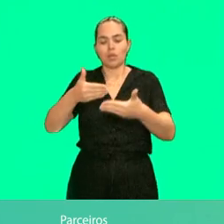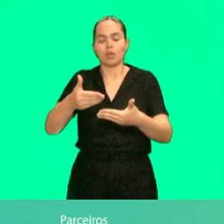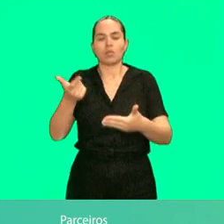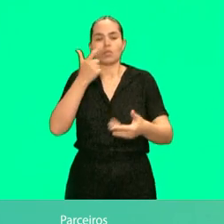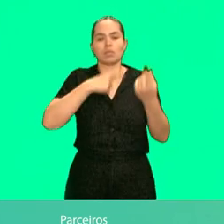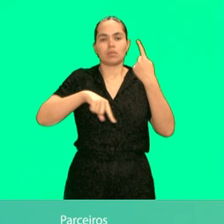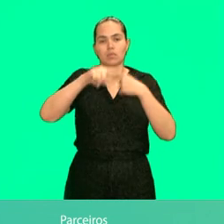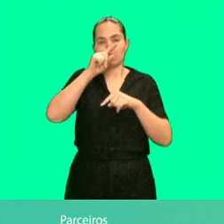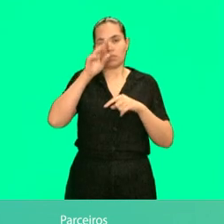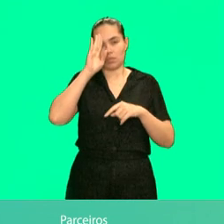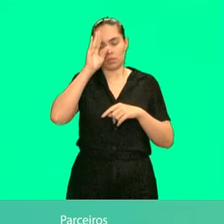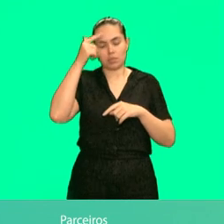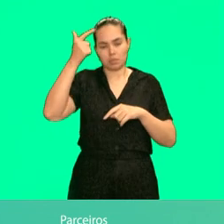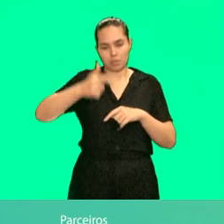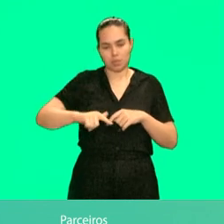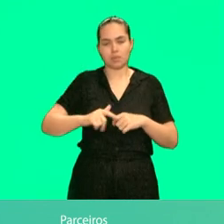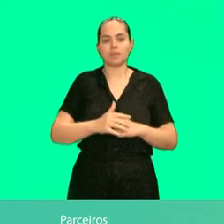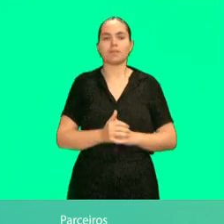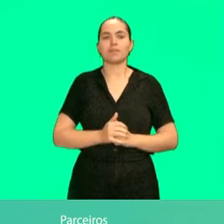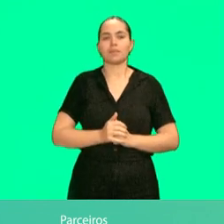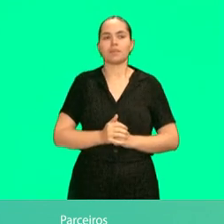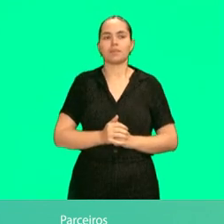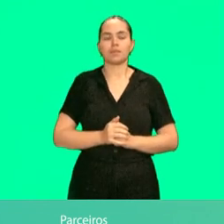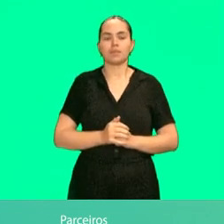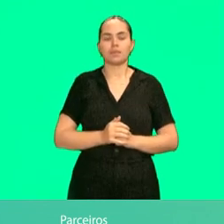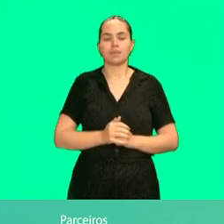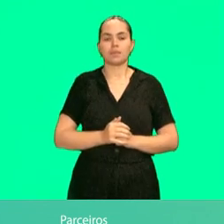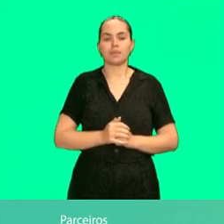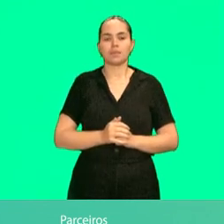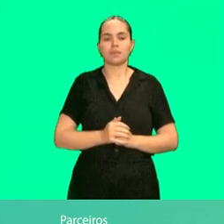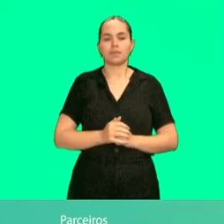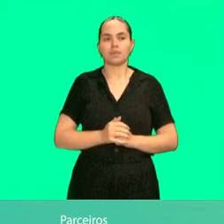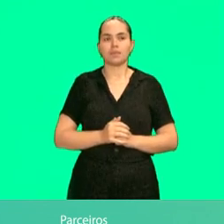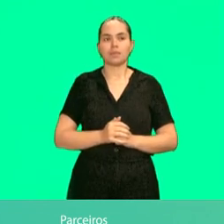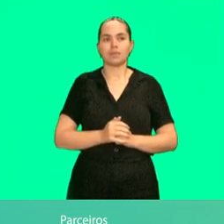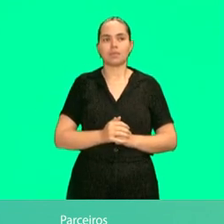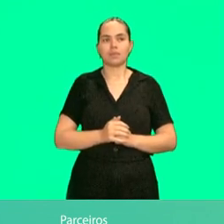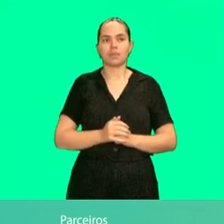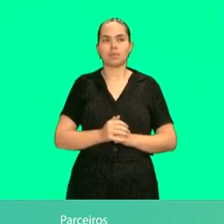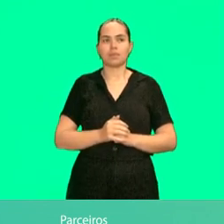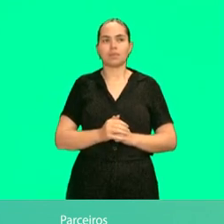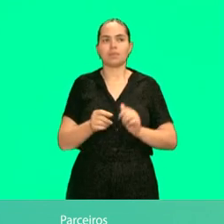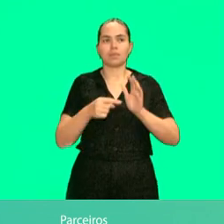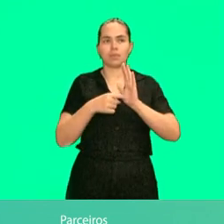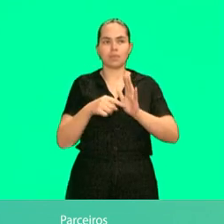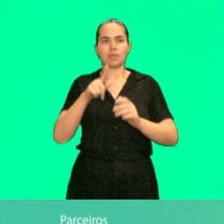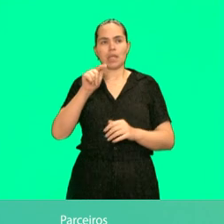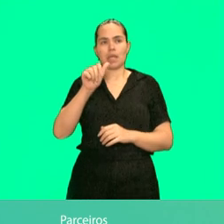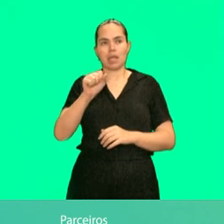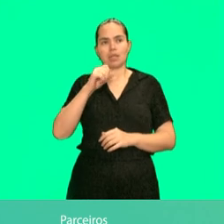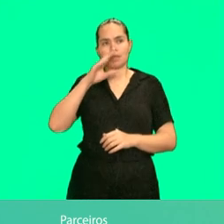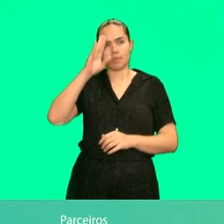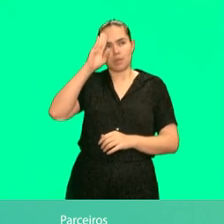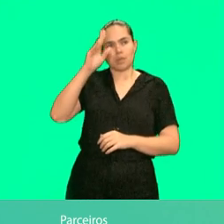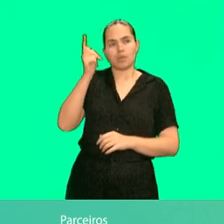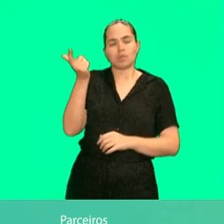features specificities, and then we need to research to adapt